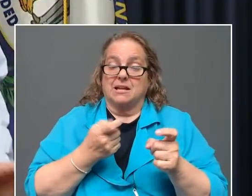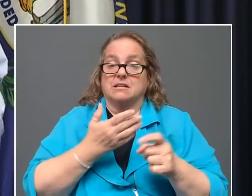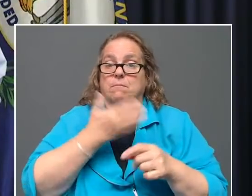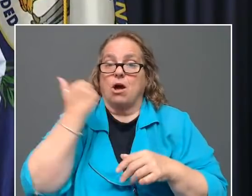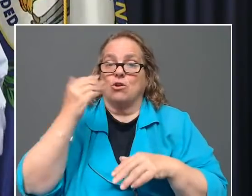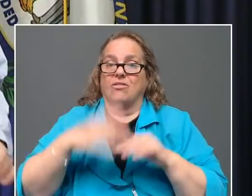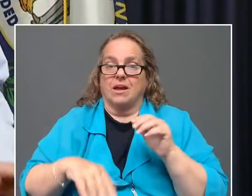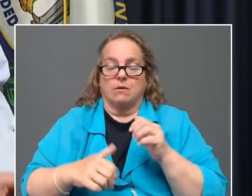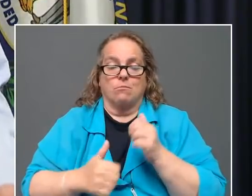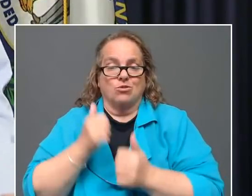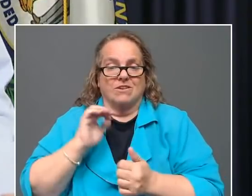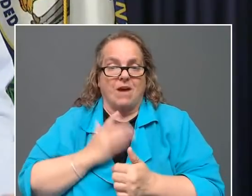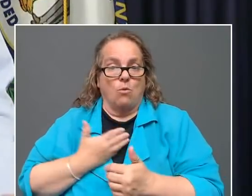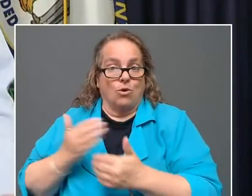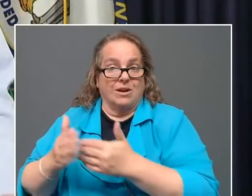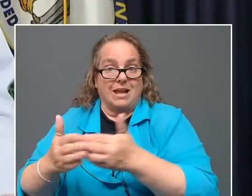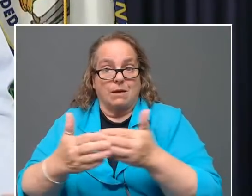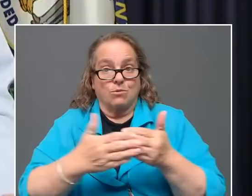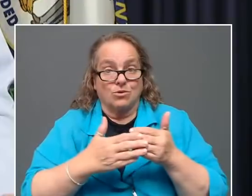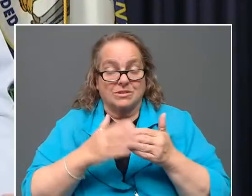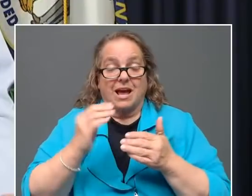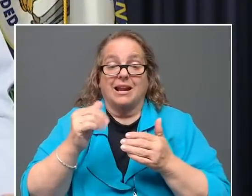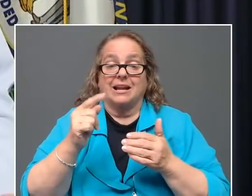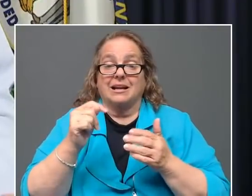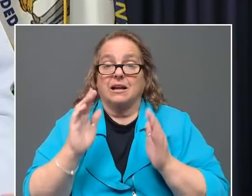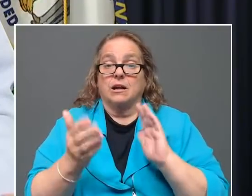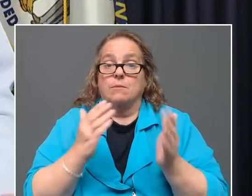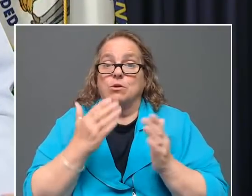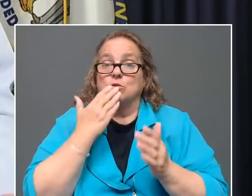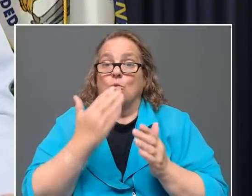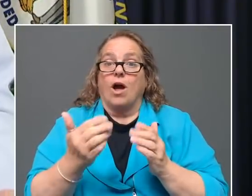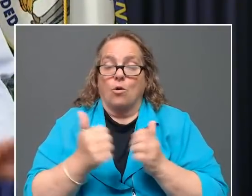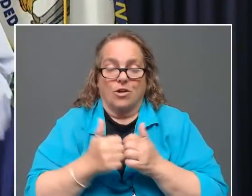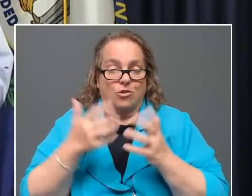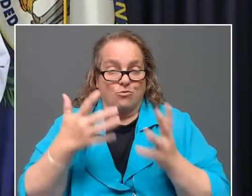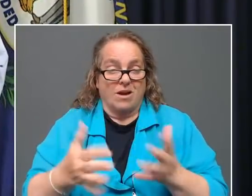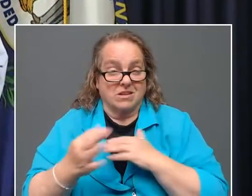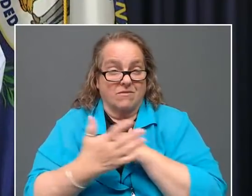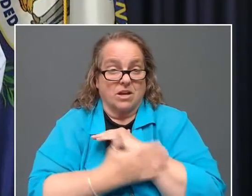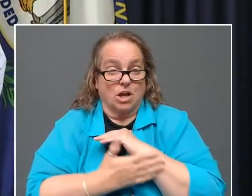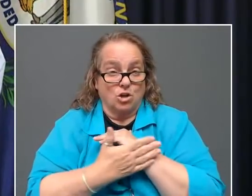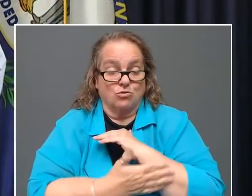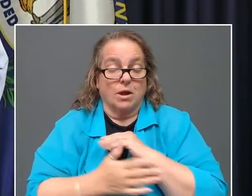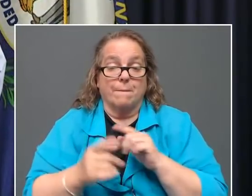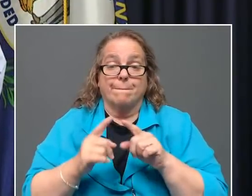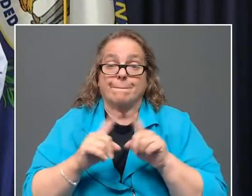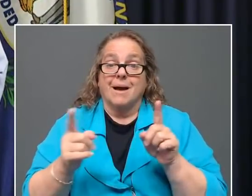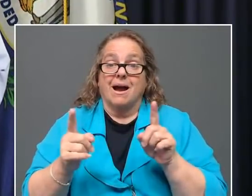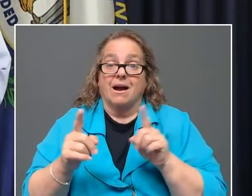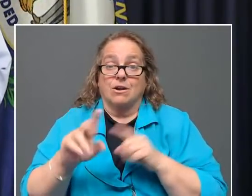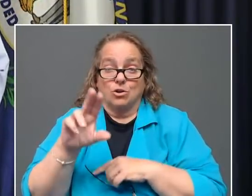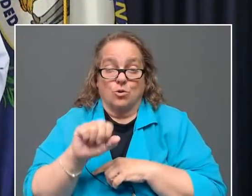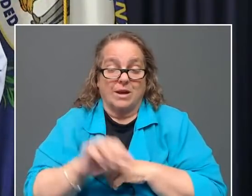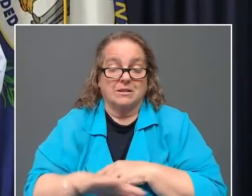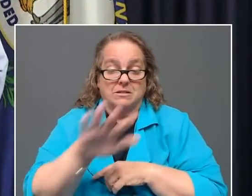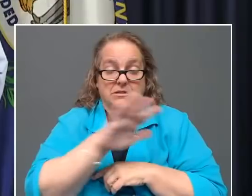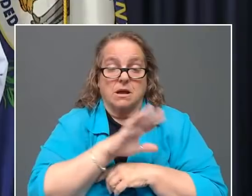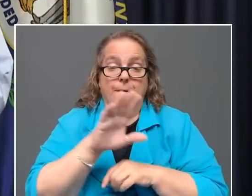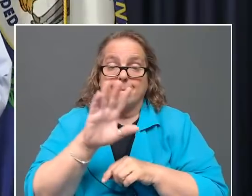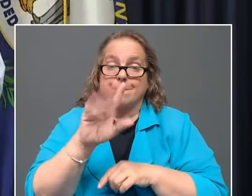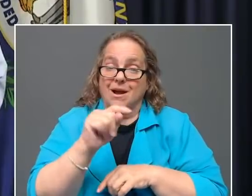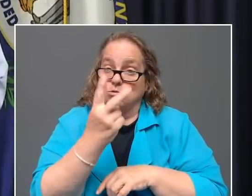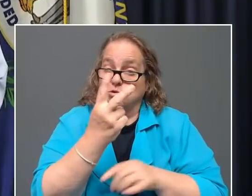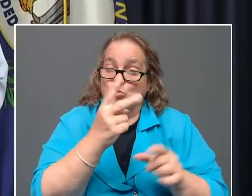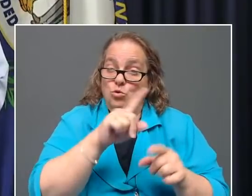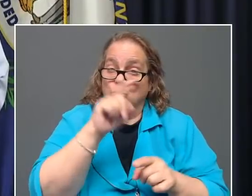and we think compares well in the rest of the country. But those two questions are connected. Whether or not we